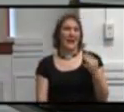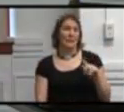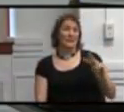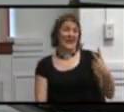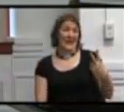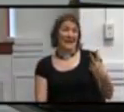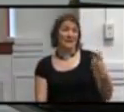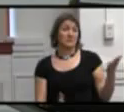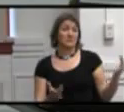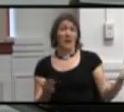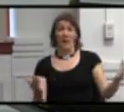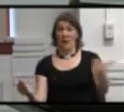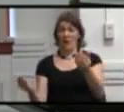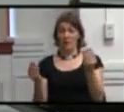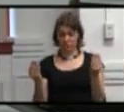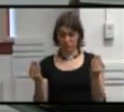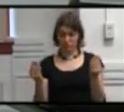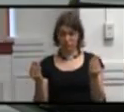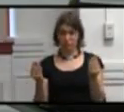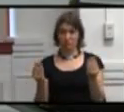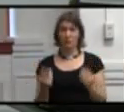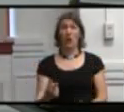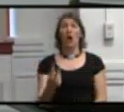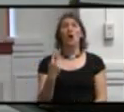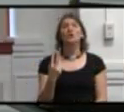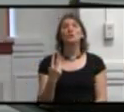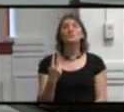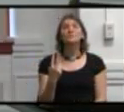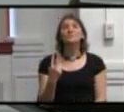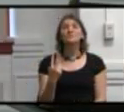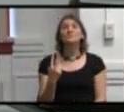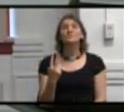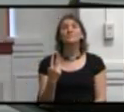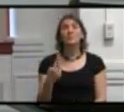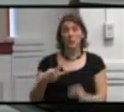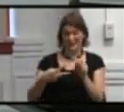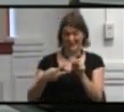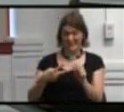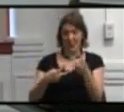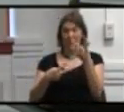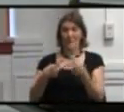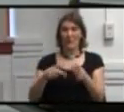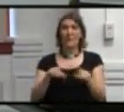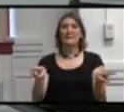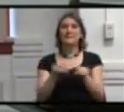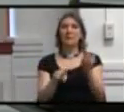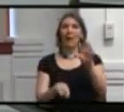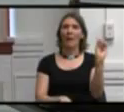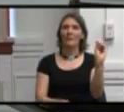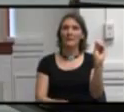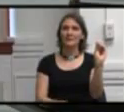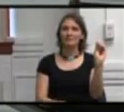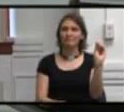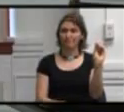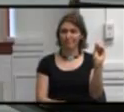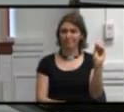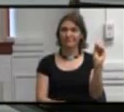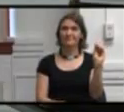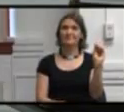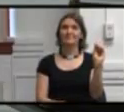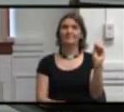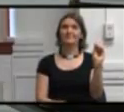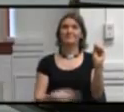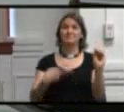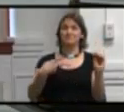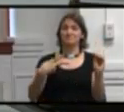2nd, and we received two bids. And as you can see, they are both from the same company. And